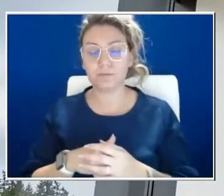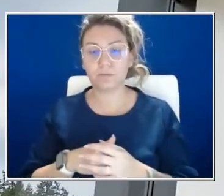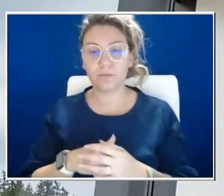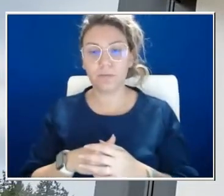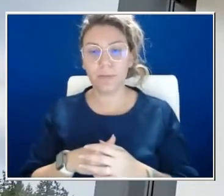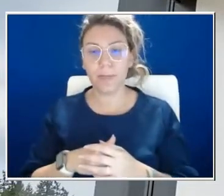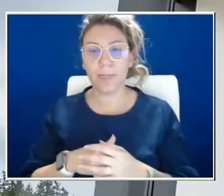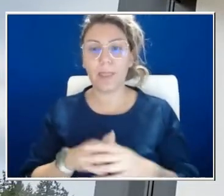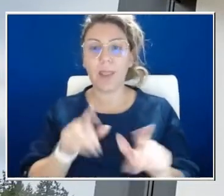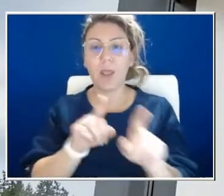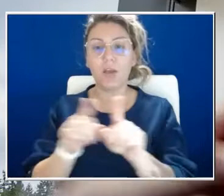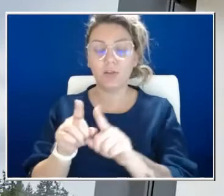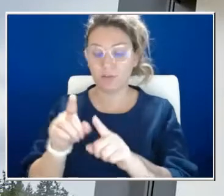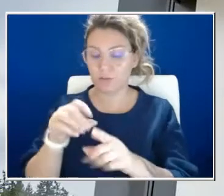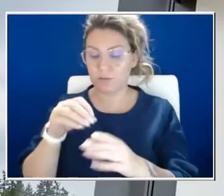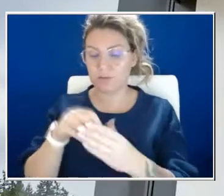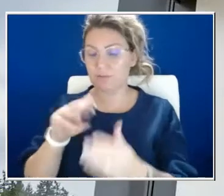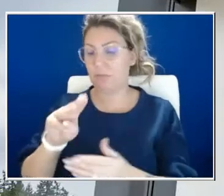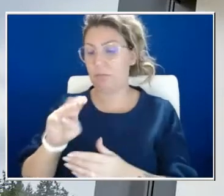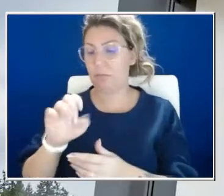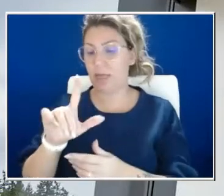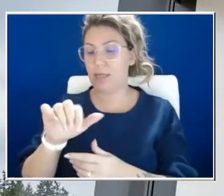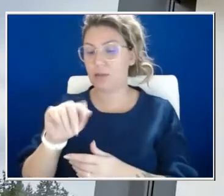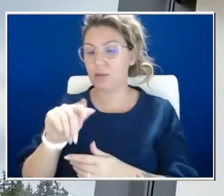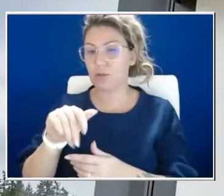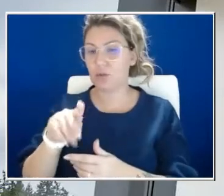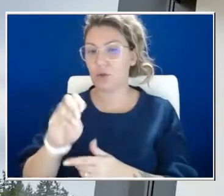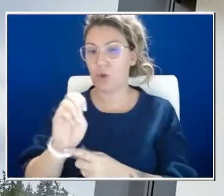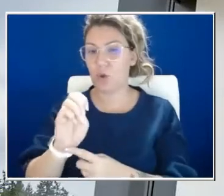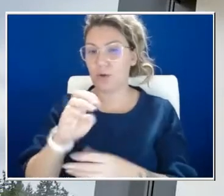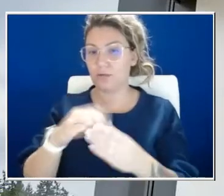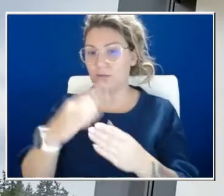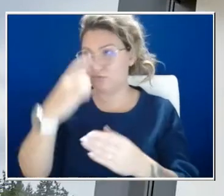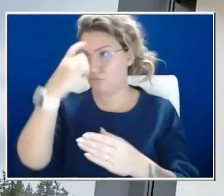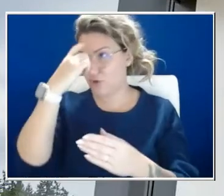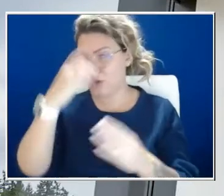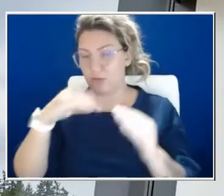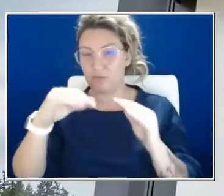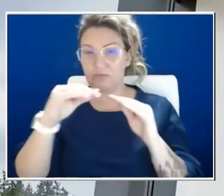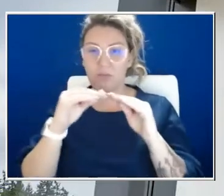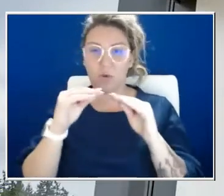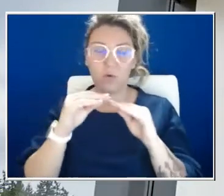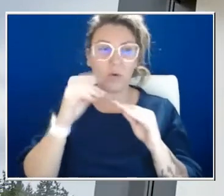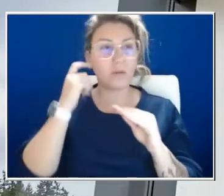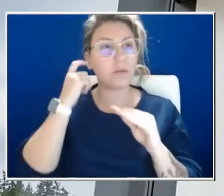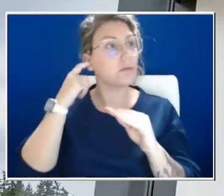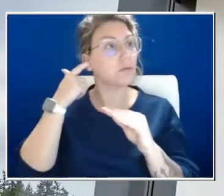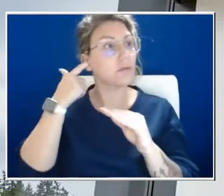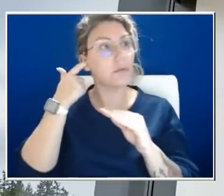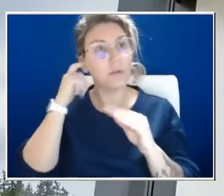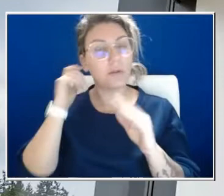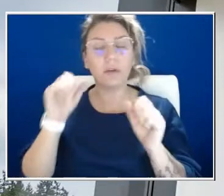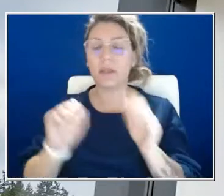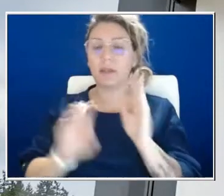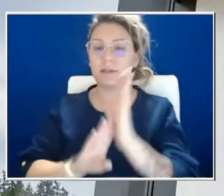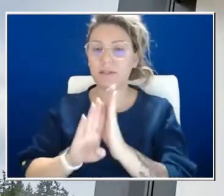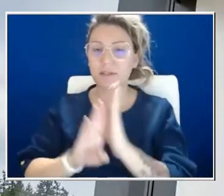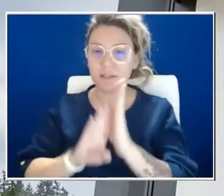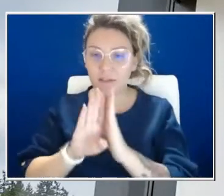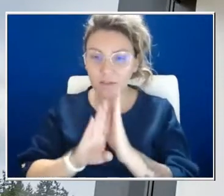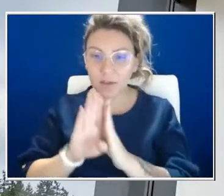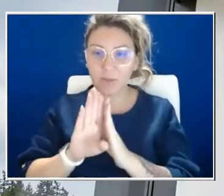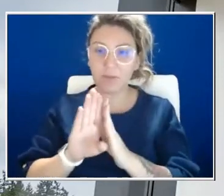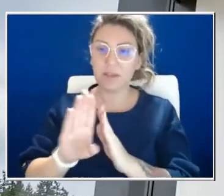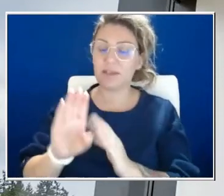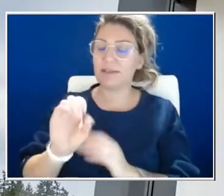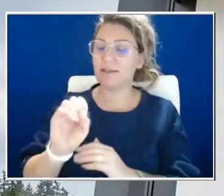secretion of melatonin in the brain is changing and they are more prone to excess light in the evening, they can develop delayed circadian